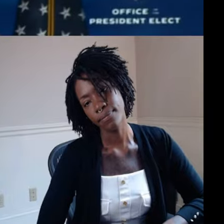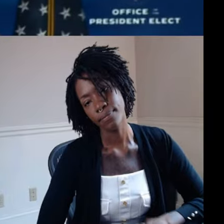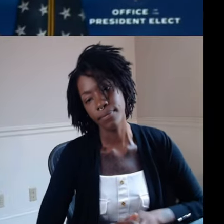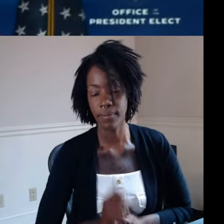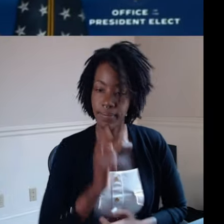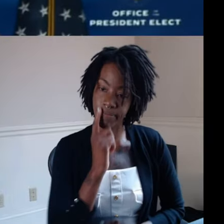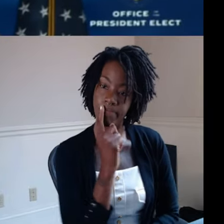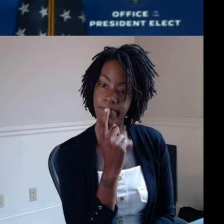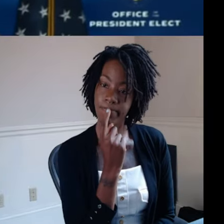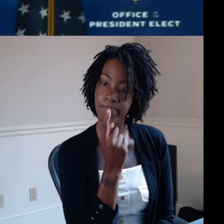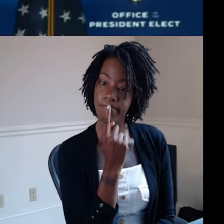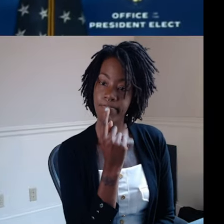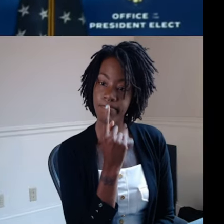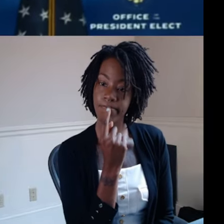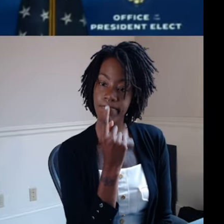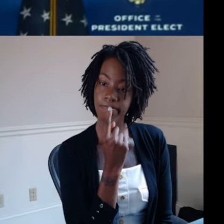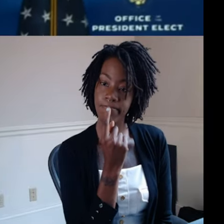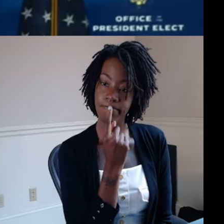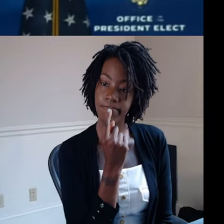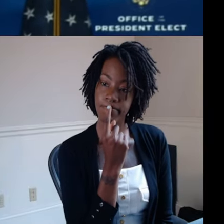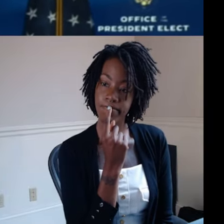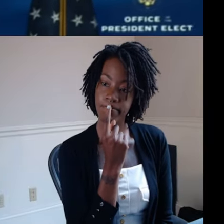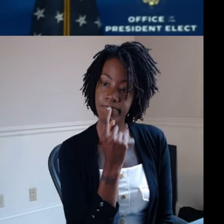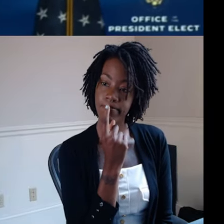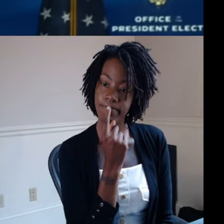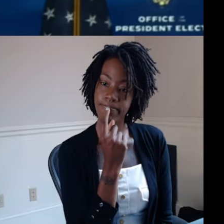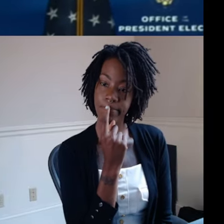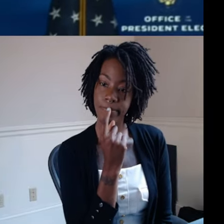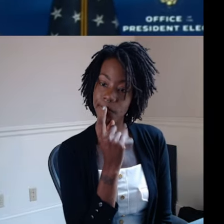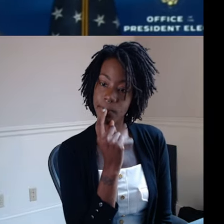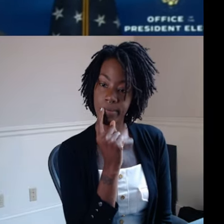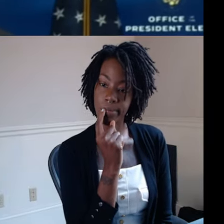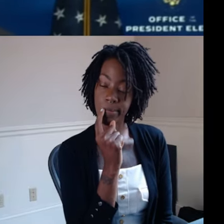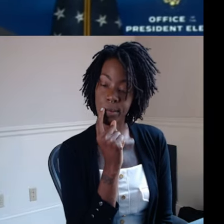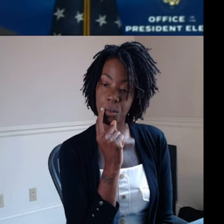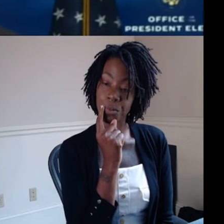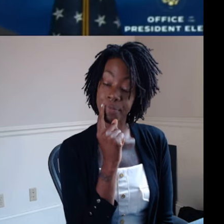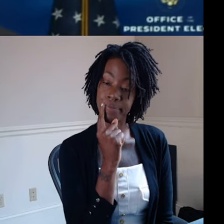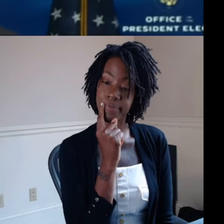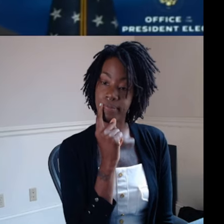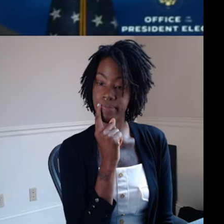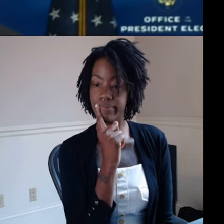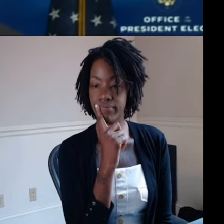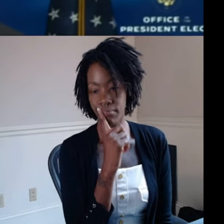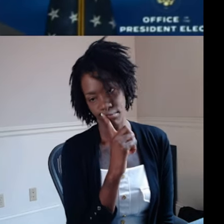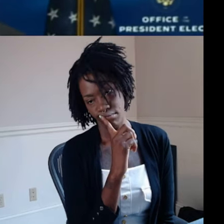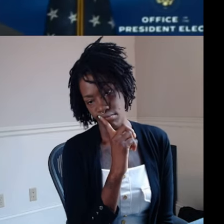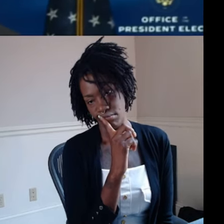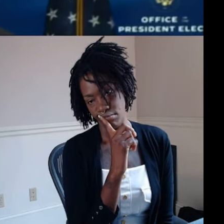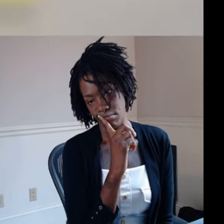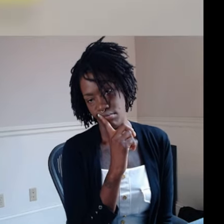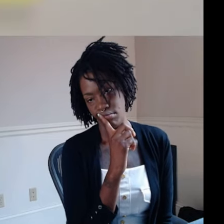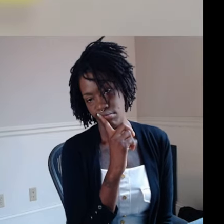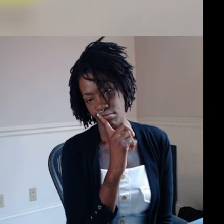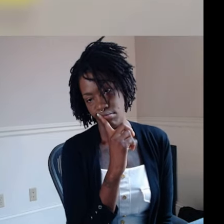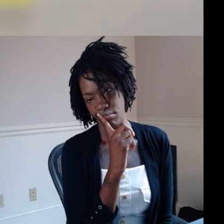that we've seen anyway as to how you get the vaccine out of a container